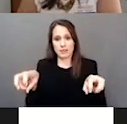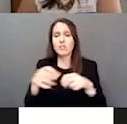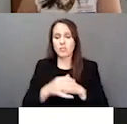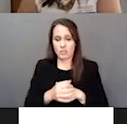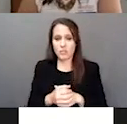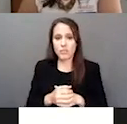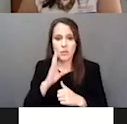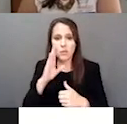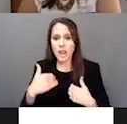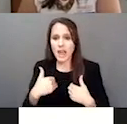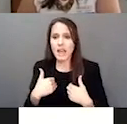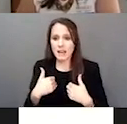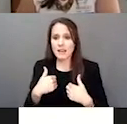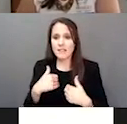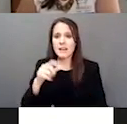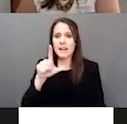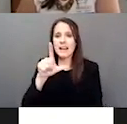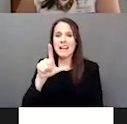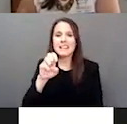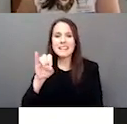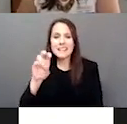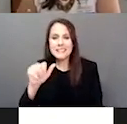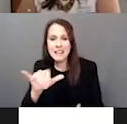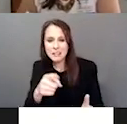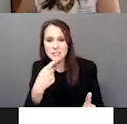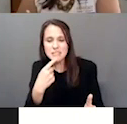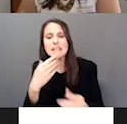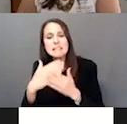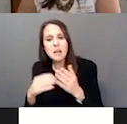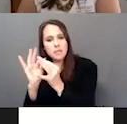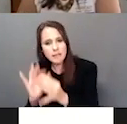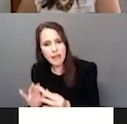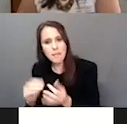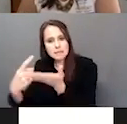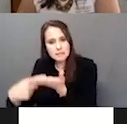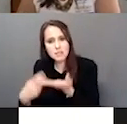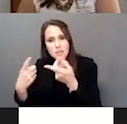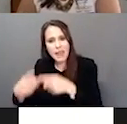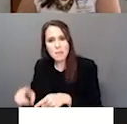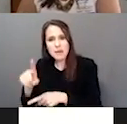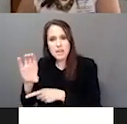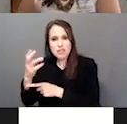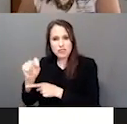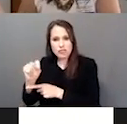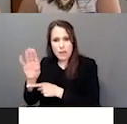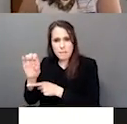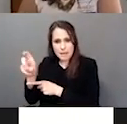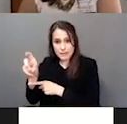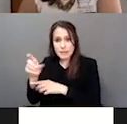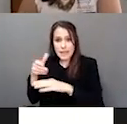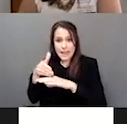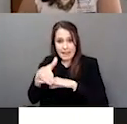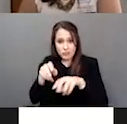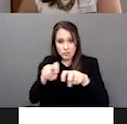going to have, as Lisa said, some of the comments, the discussions happening in the Zoom chat. And after the panel,